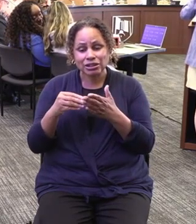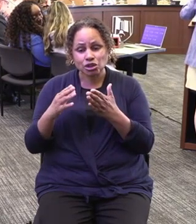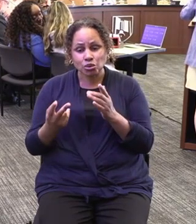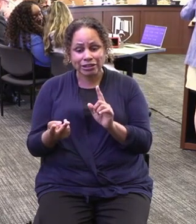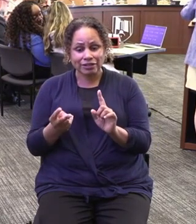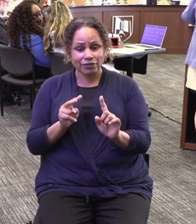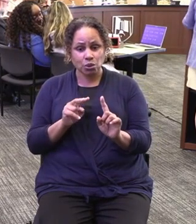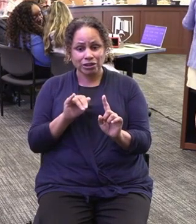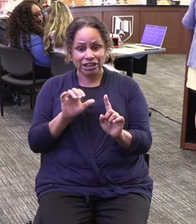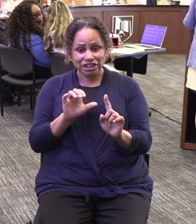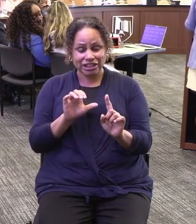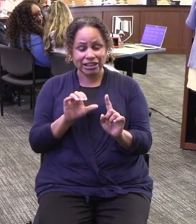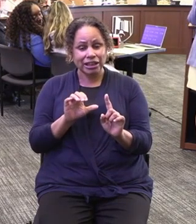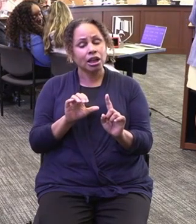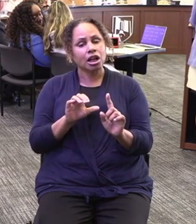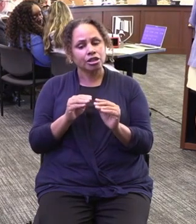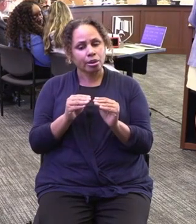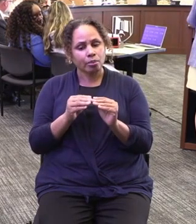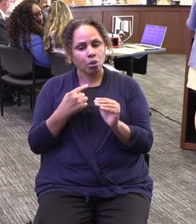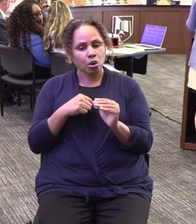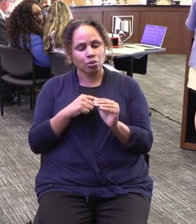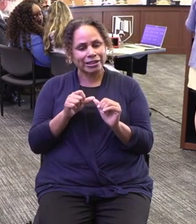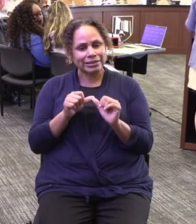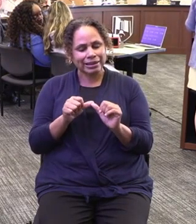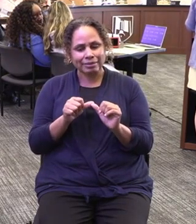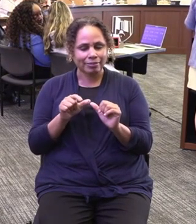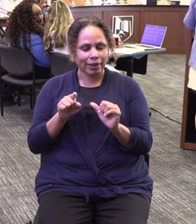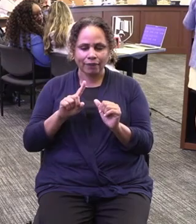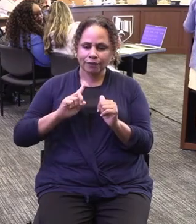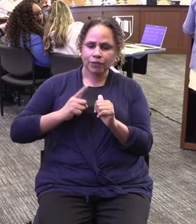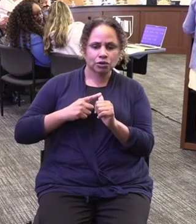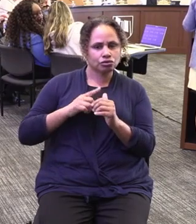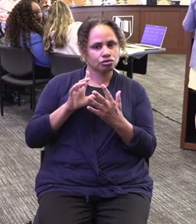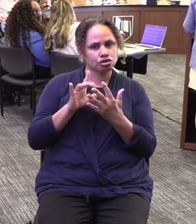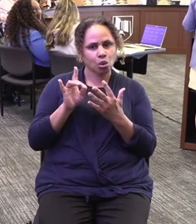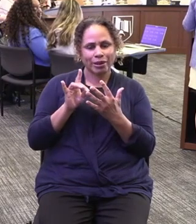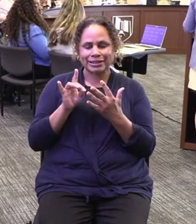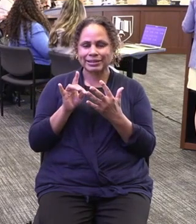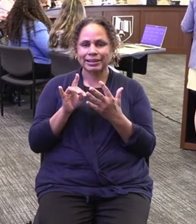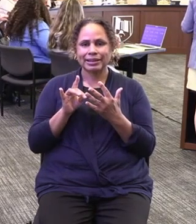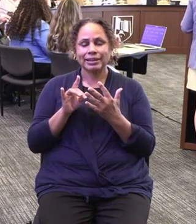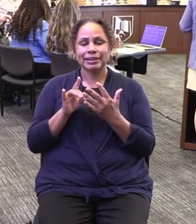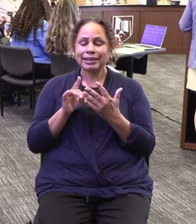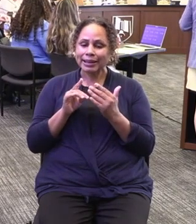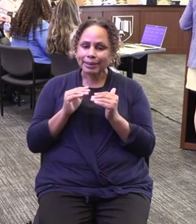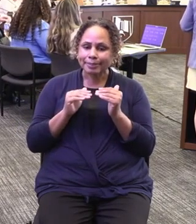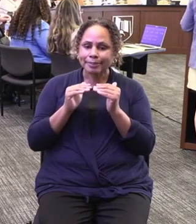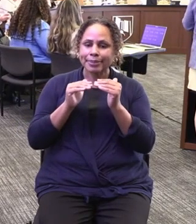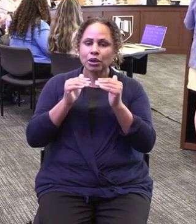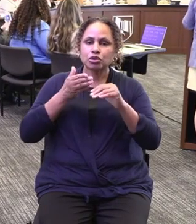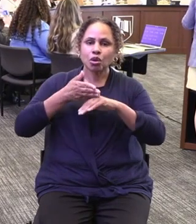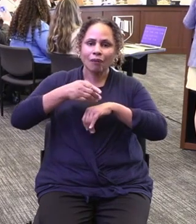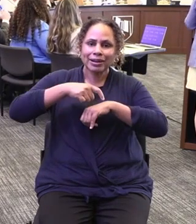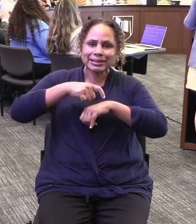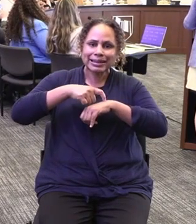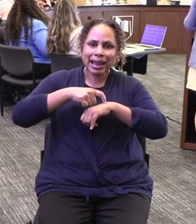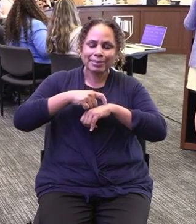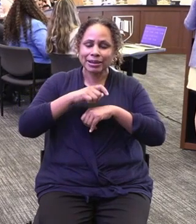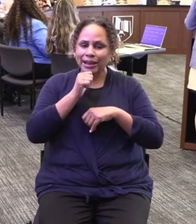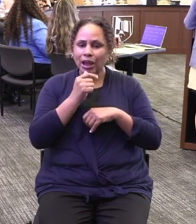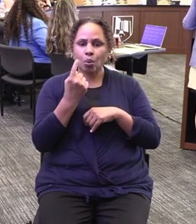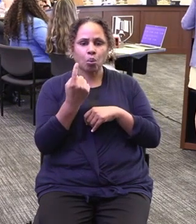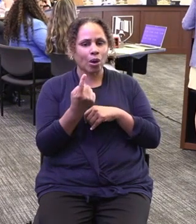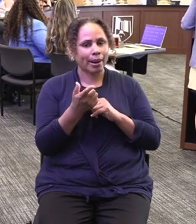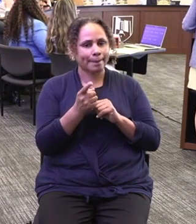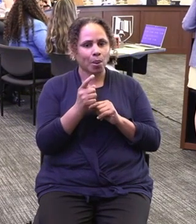mind when the decision moment finally comes. It builds over time. There is no one moment